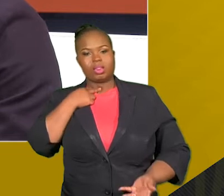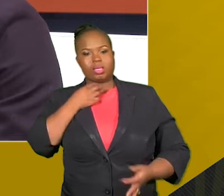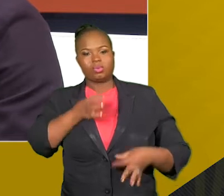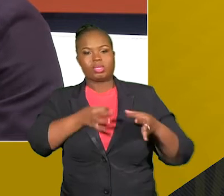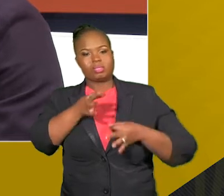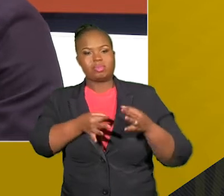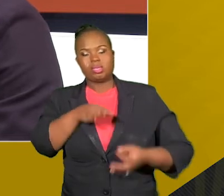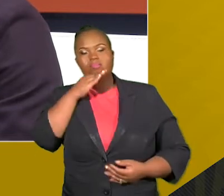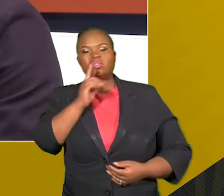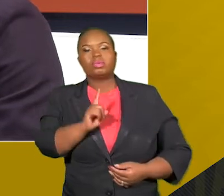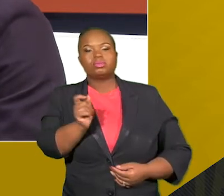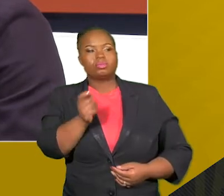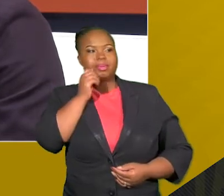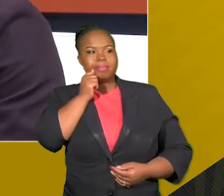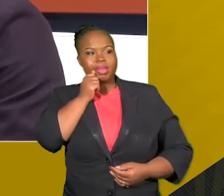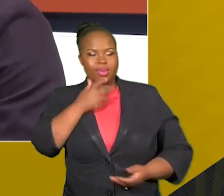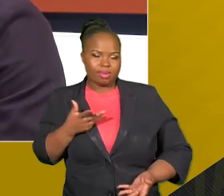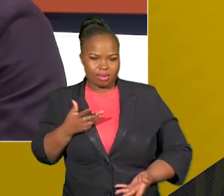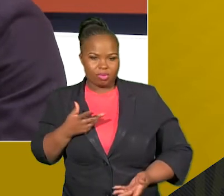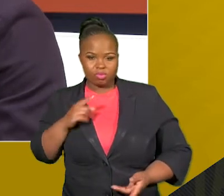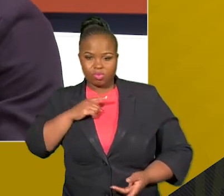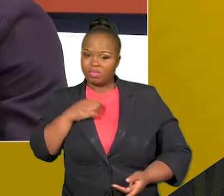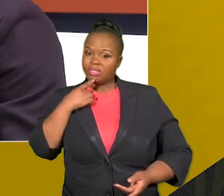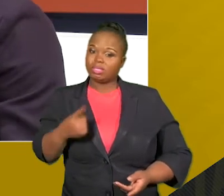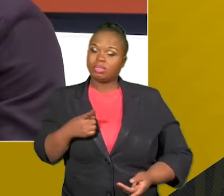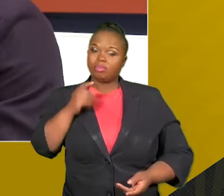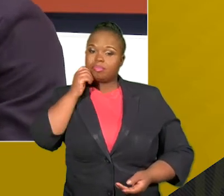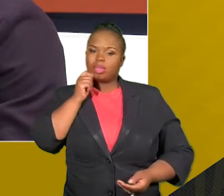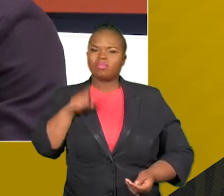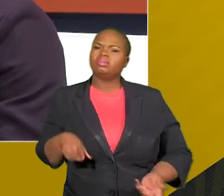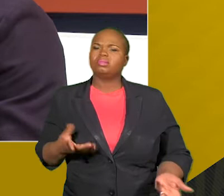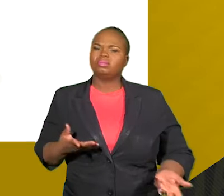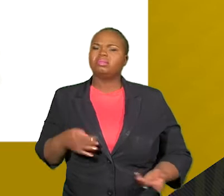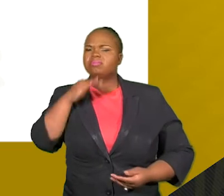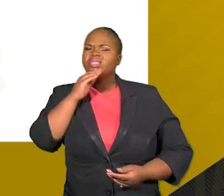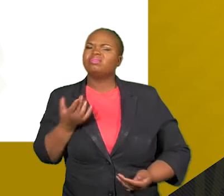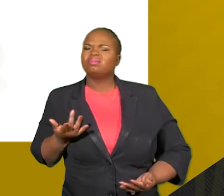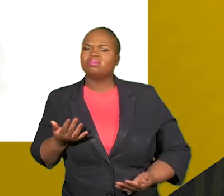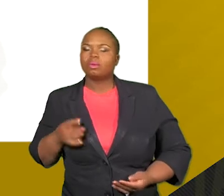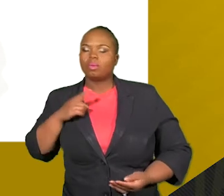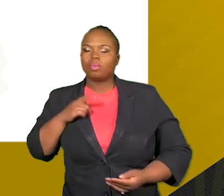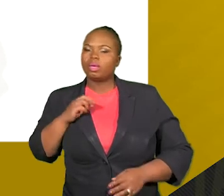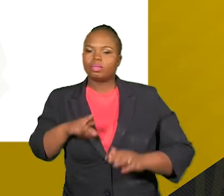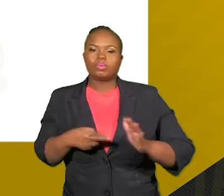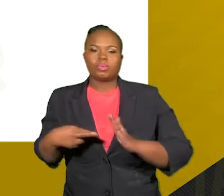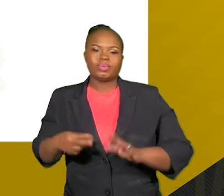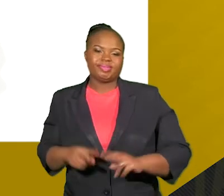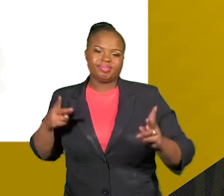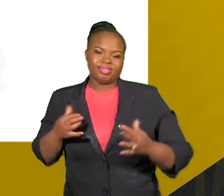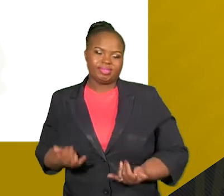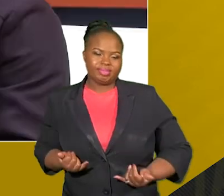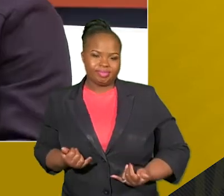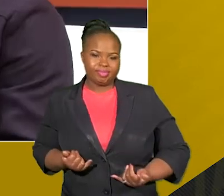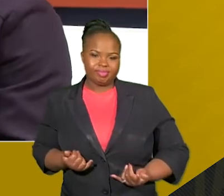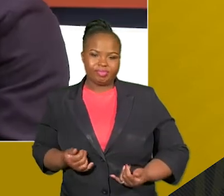So if kuzothiwa kuwe, iba indoda. What is meant by that? Because i-role has changed.